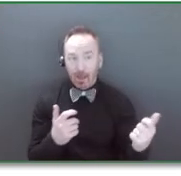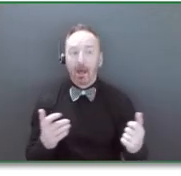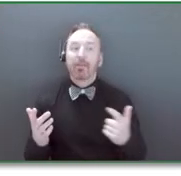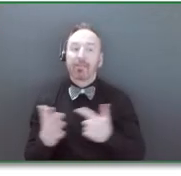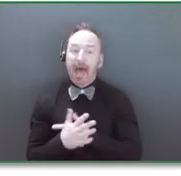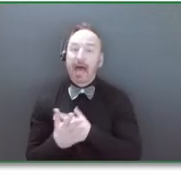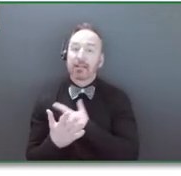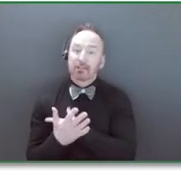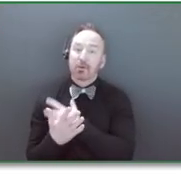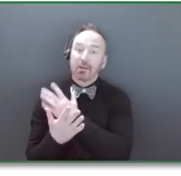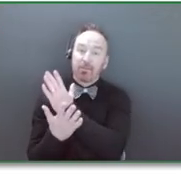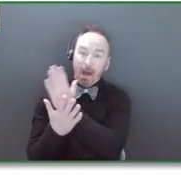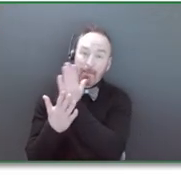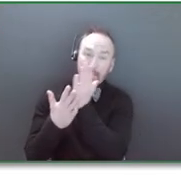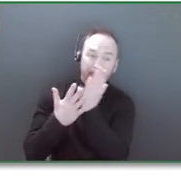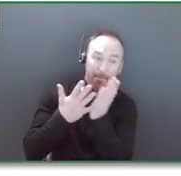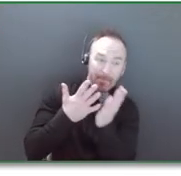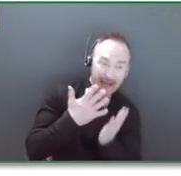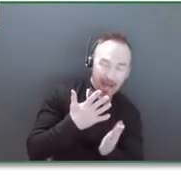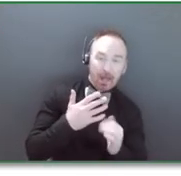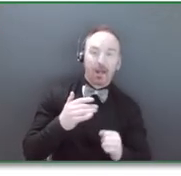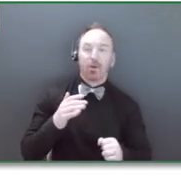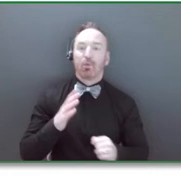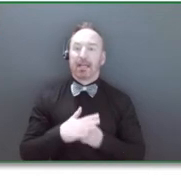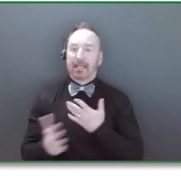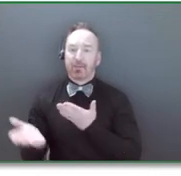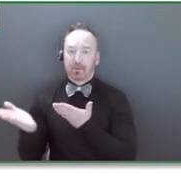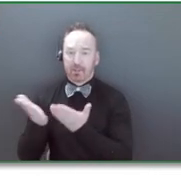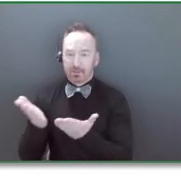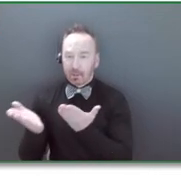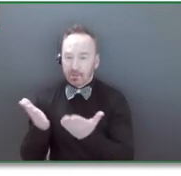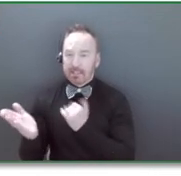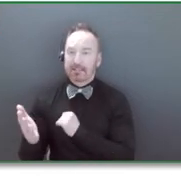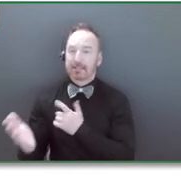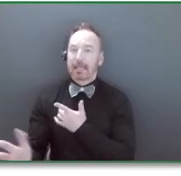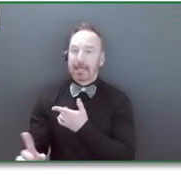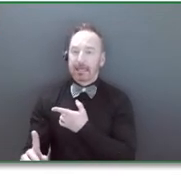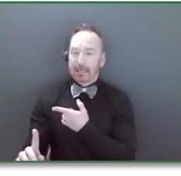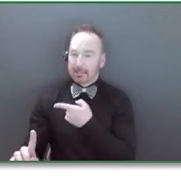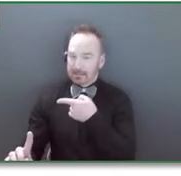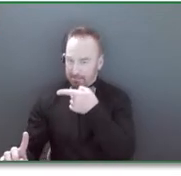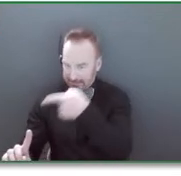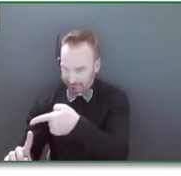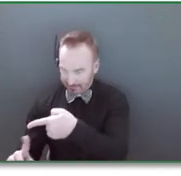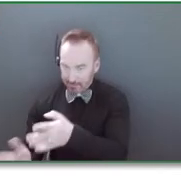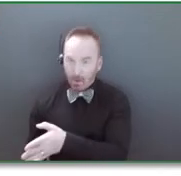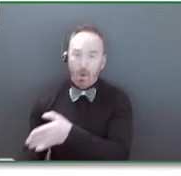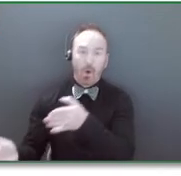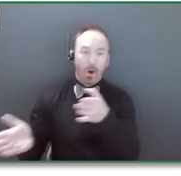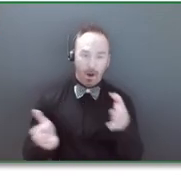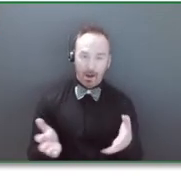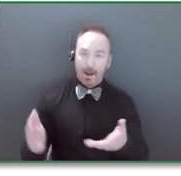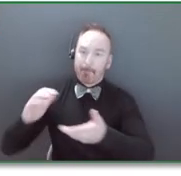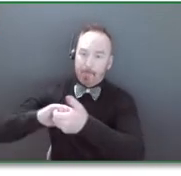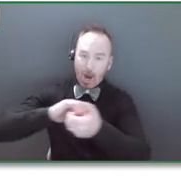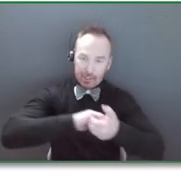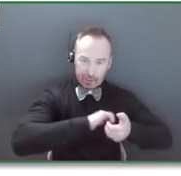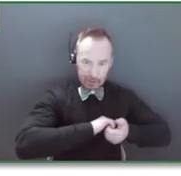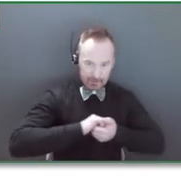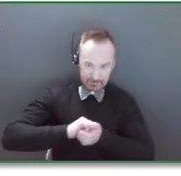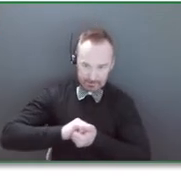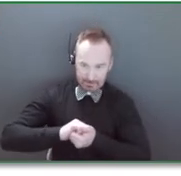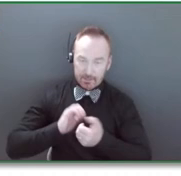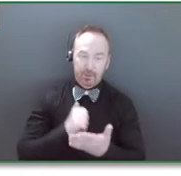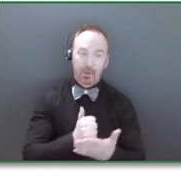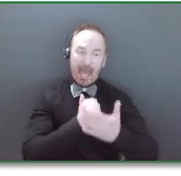touch point and probably many partners in providing their journey. And we encourage them to think about who their partners were along the